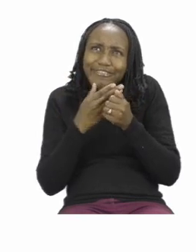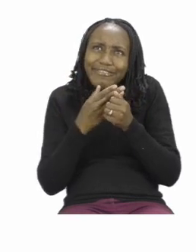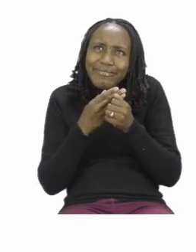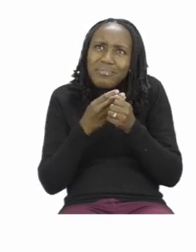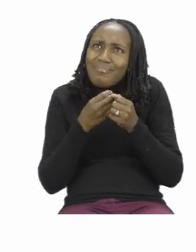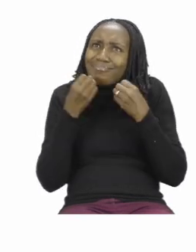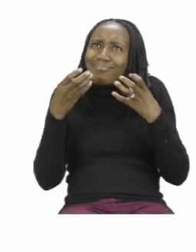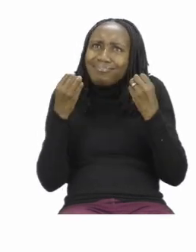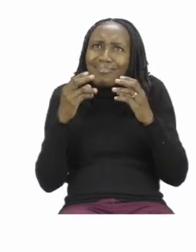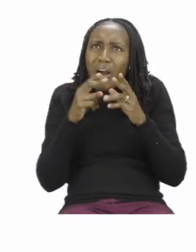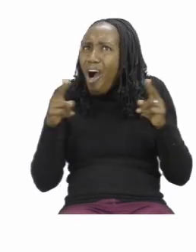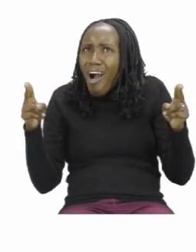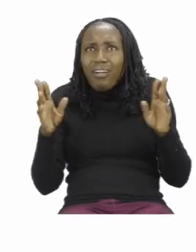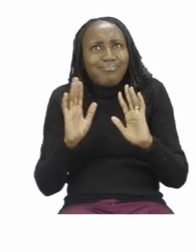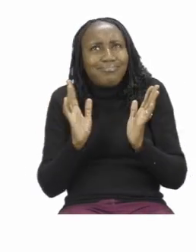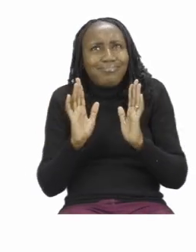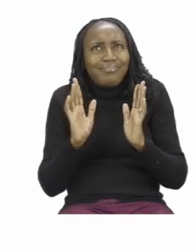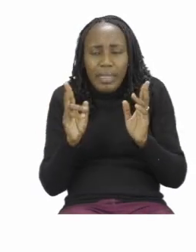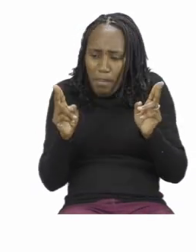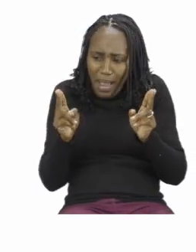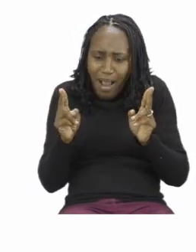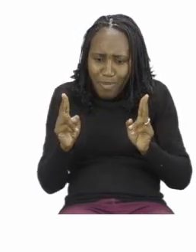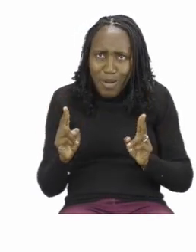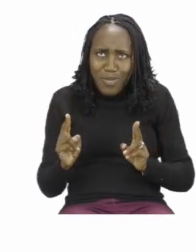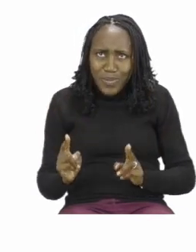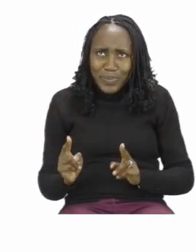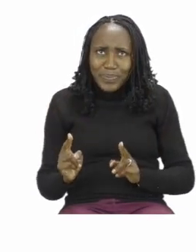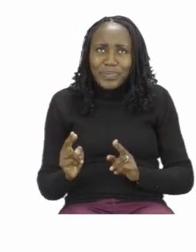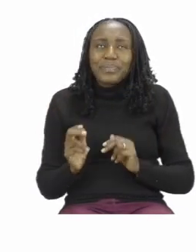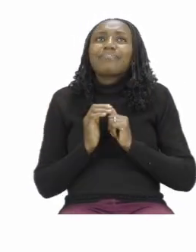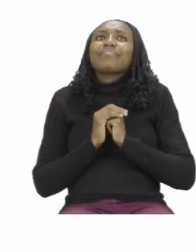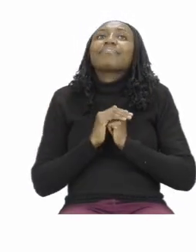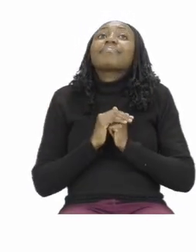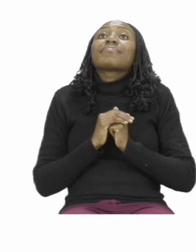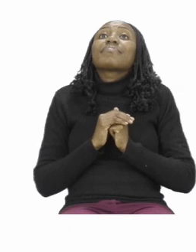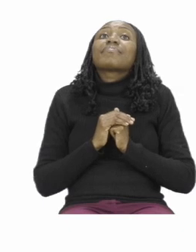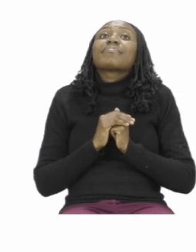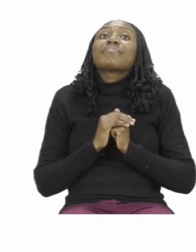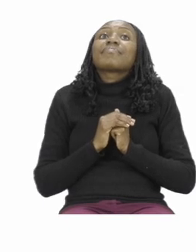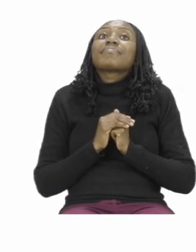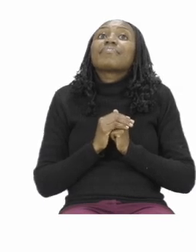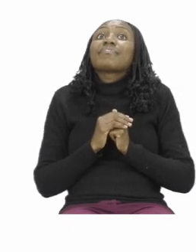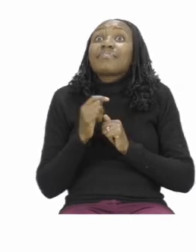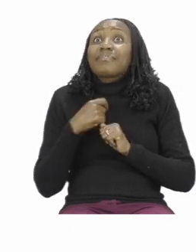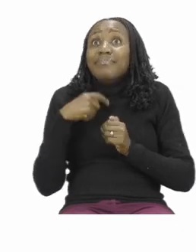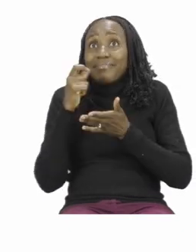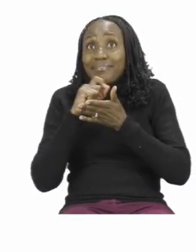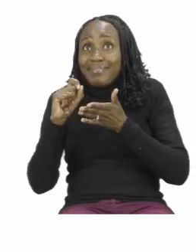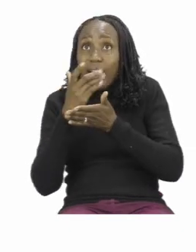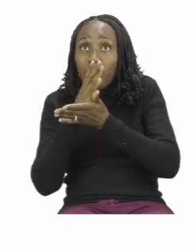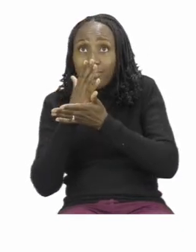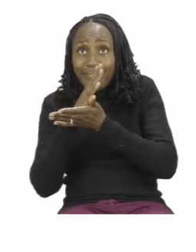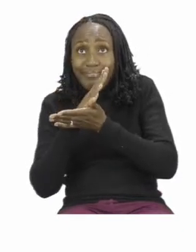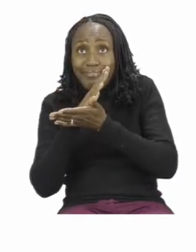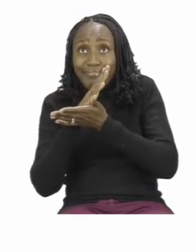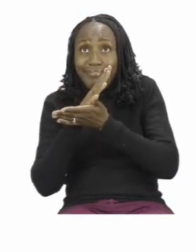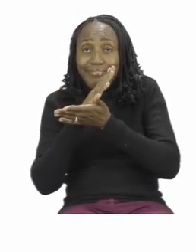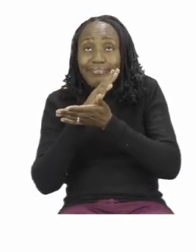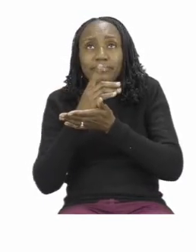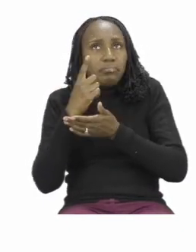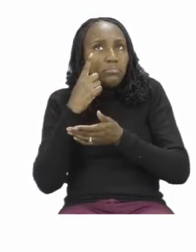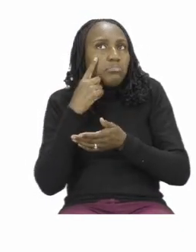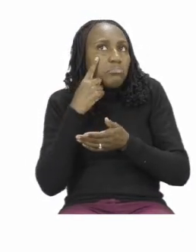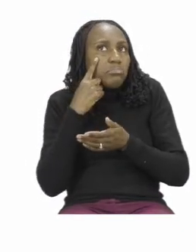also make sure that you do them in the correct order. Now, I have gone ahead and written some of the steps so that